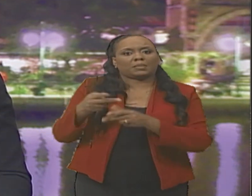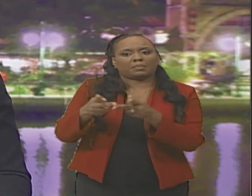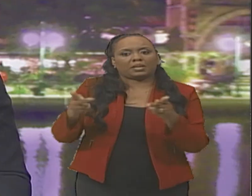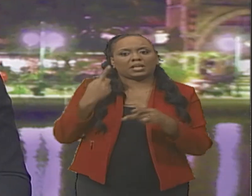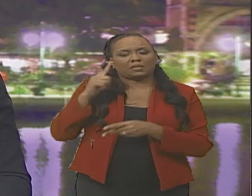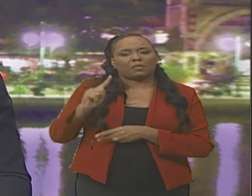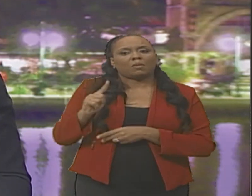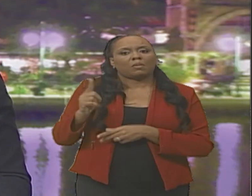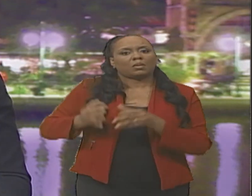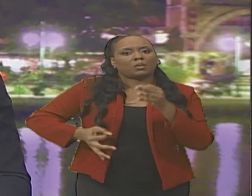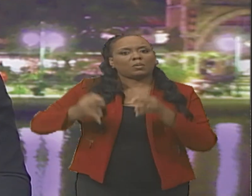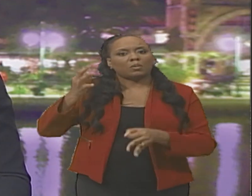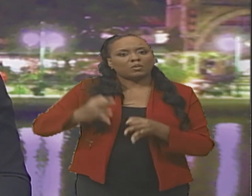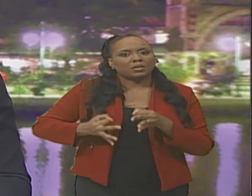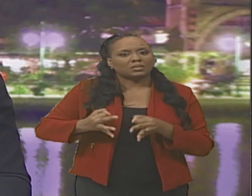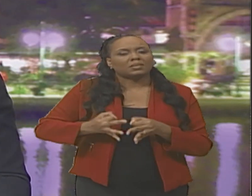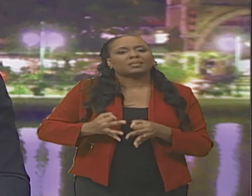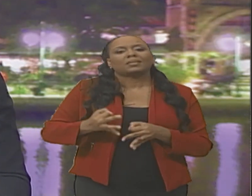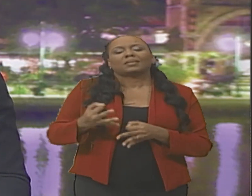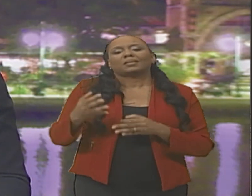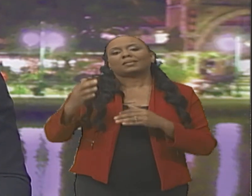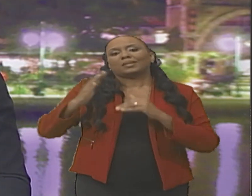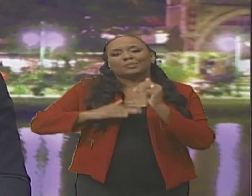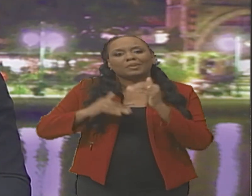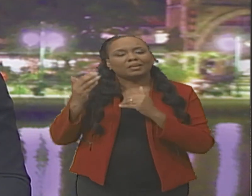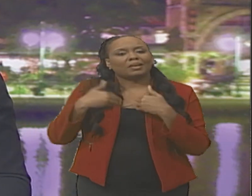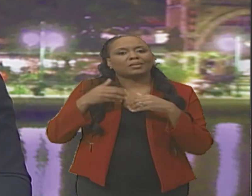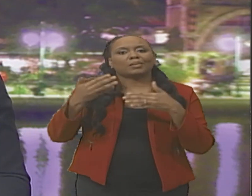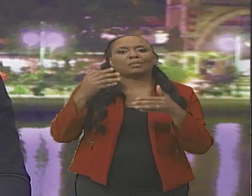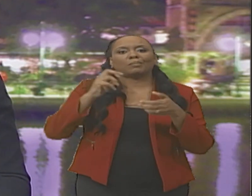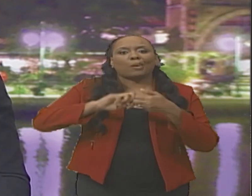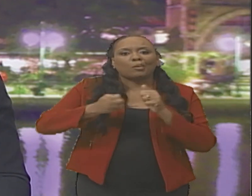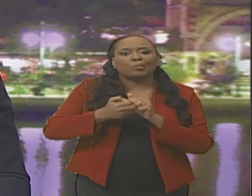says there's also an issue with the building's cooling system.